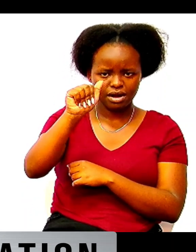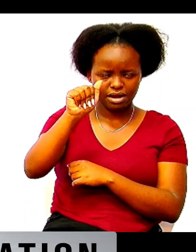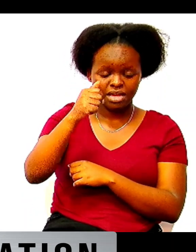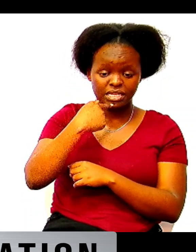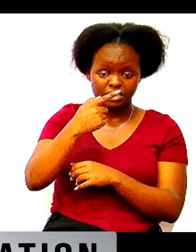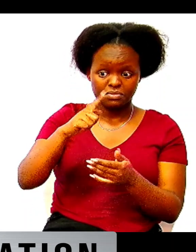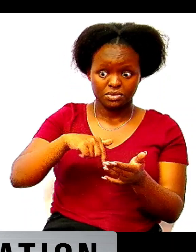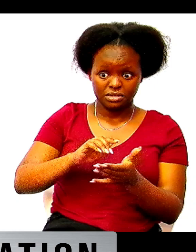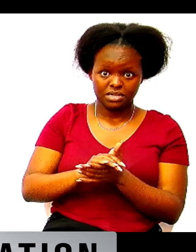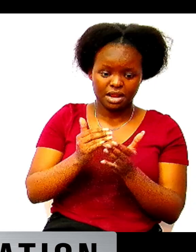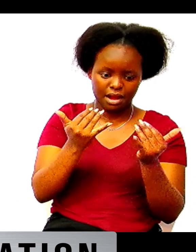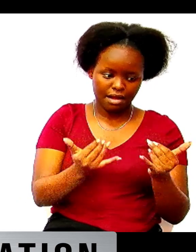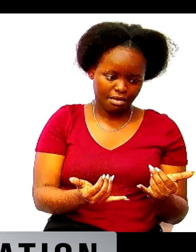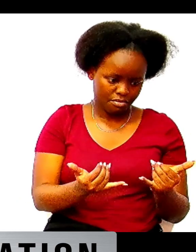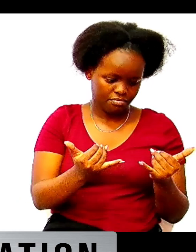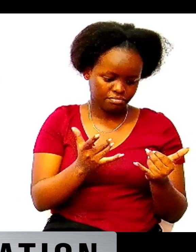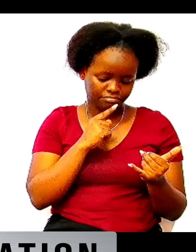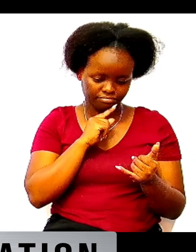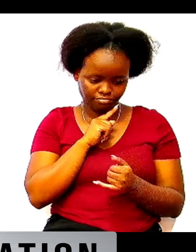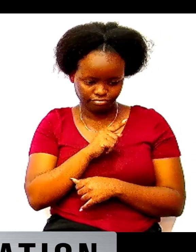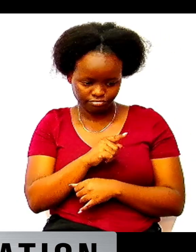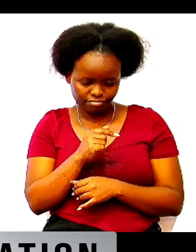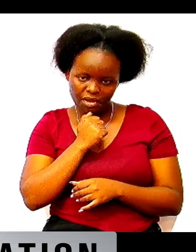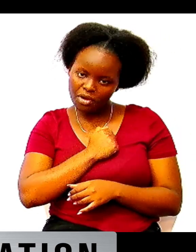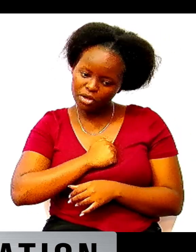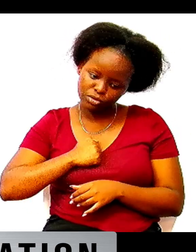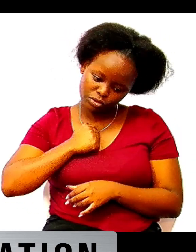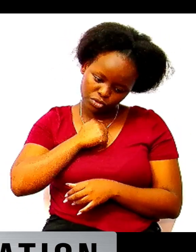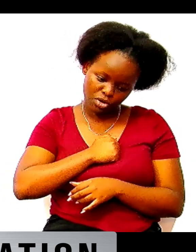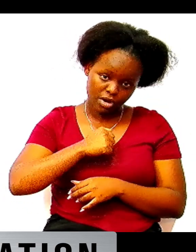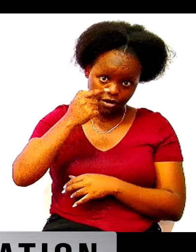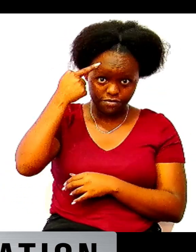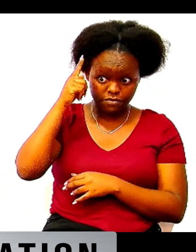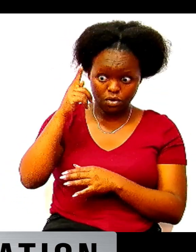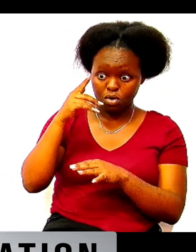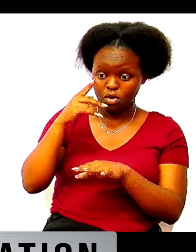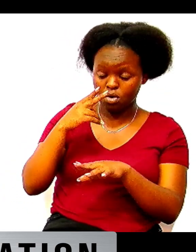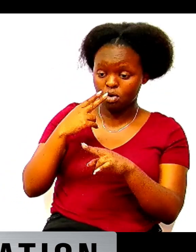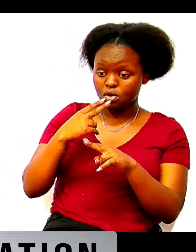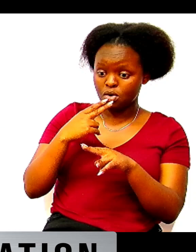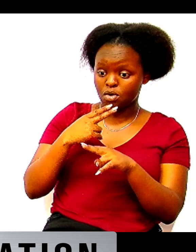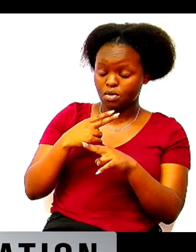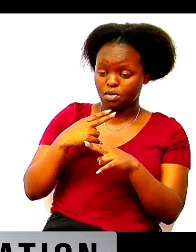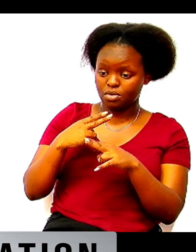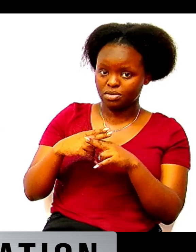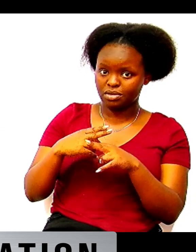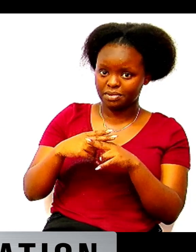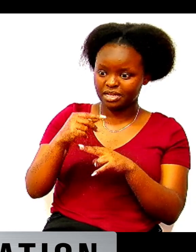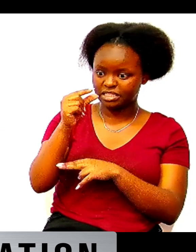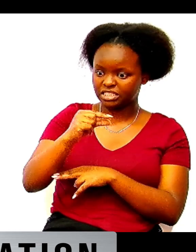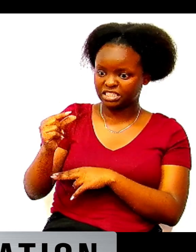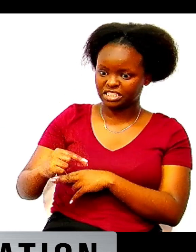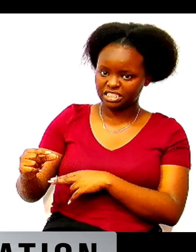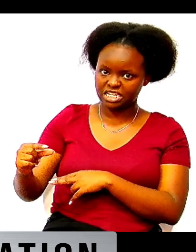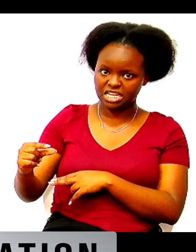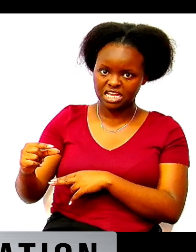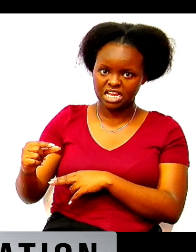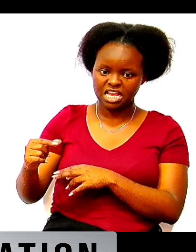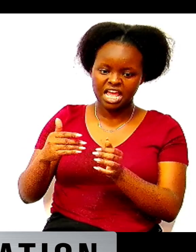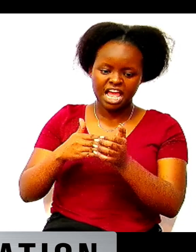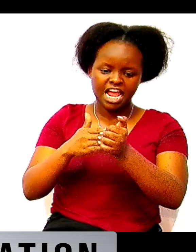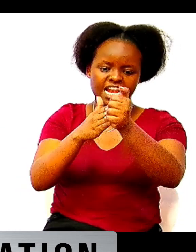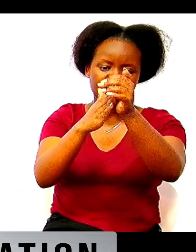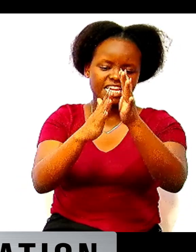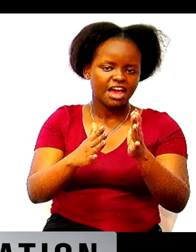that now he's apologizing for calling the Gen Z's leaderless. Now yes.